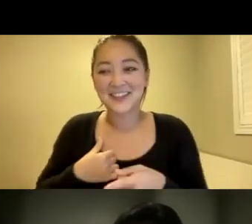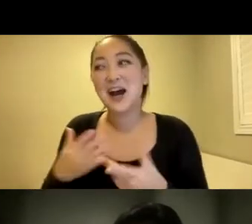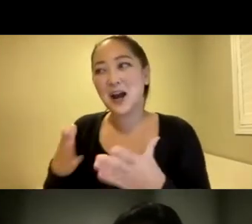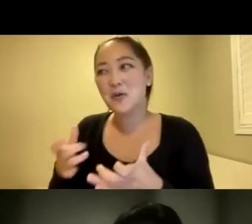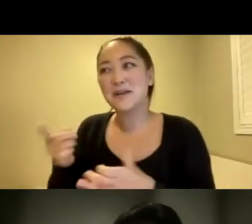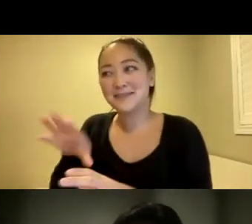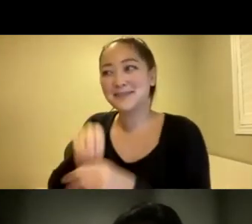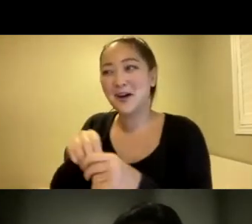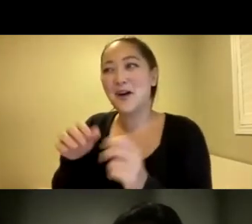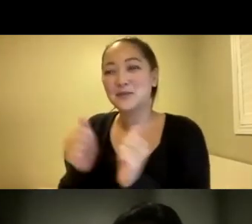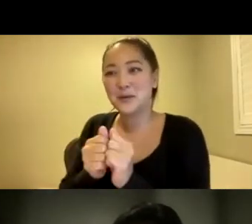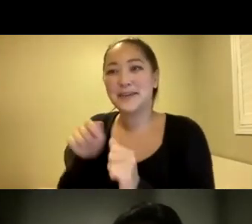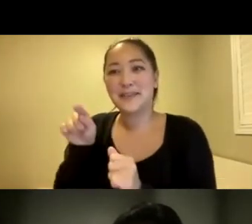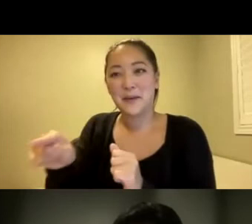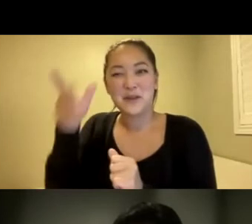Garmiani.